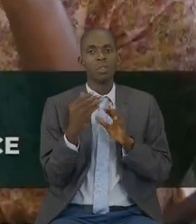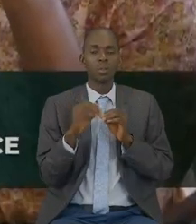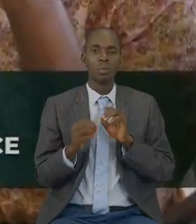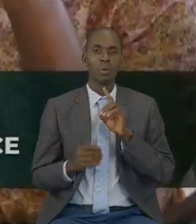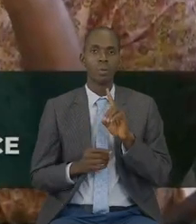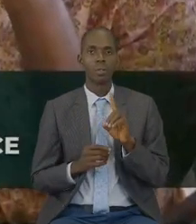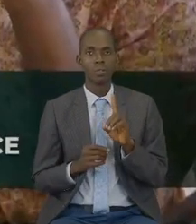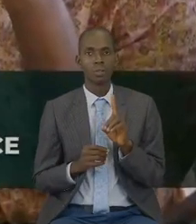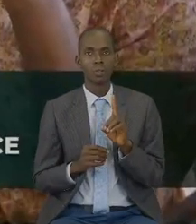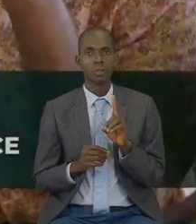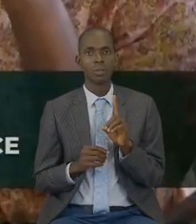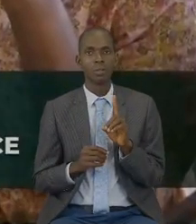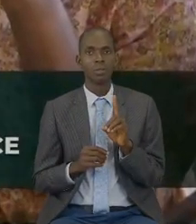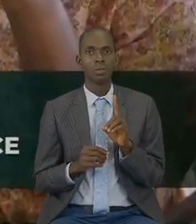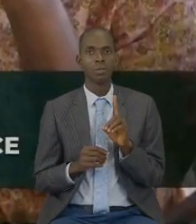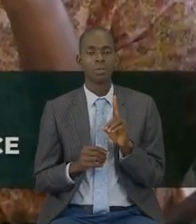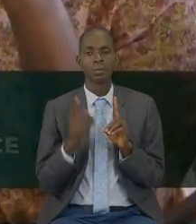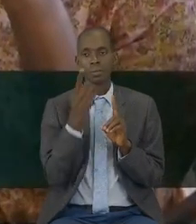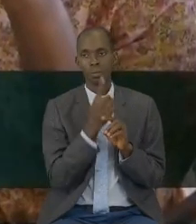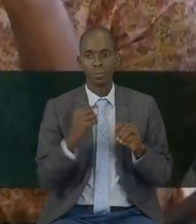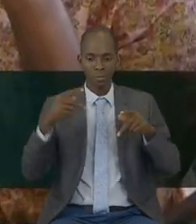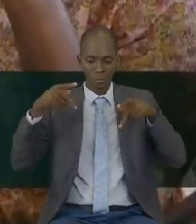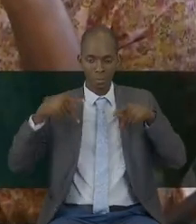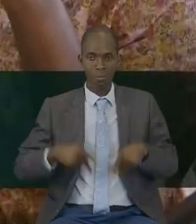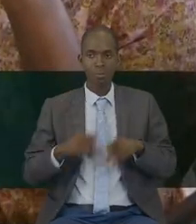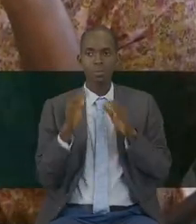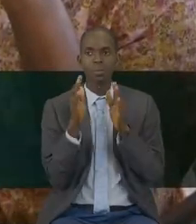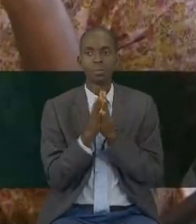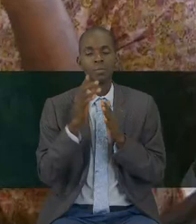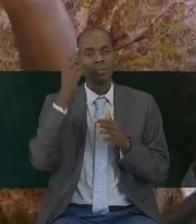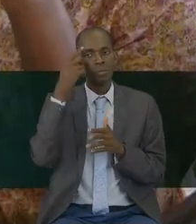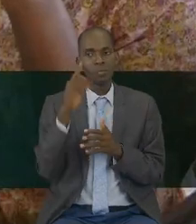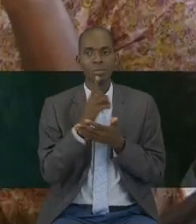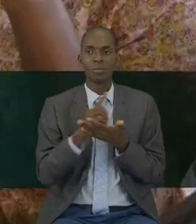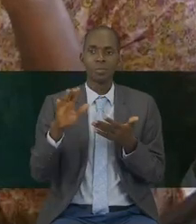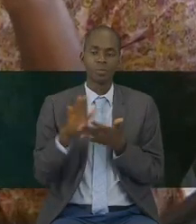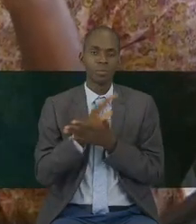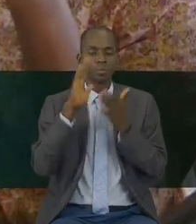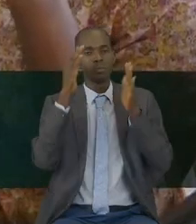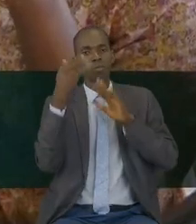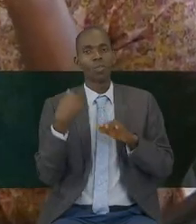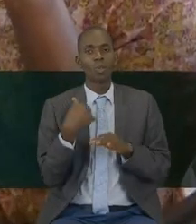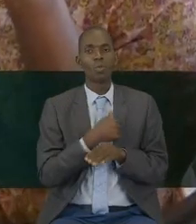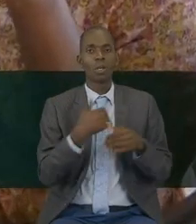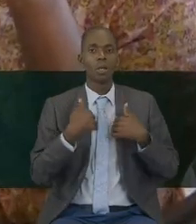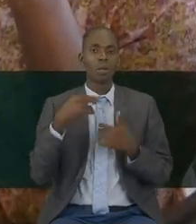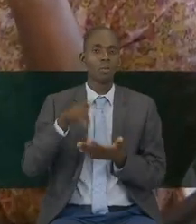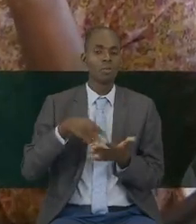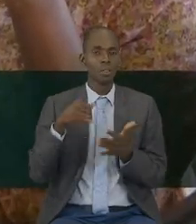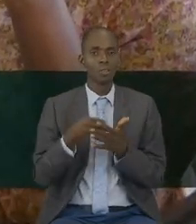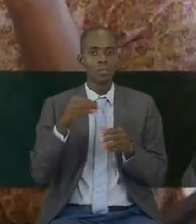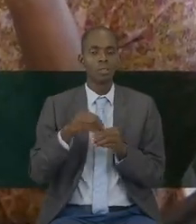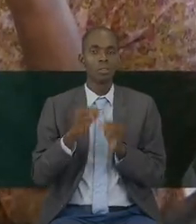one there, the personal prayer for divine presence. We've read it in Exodus